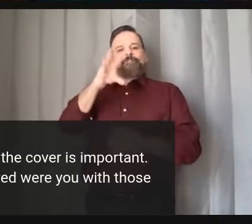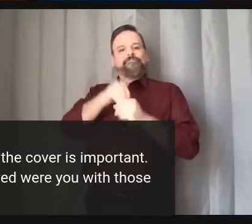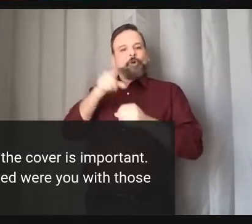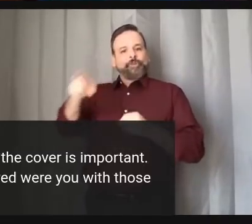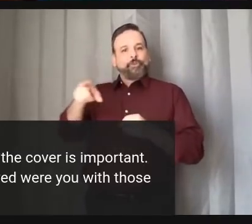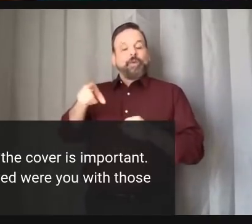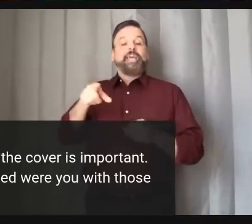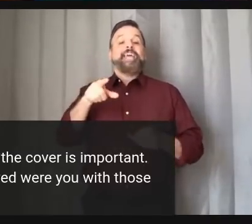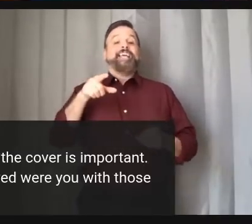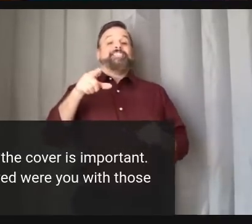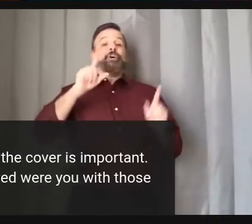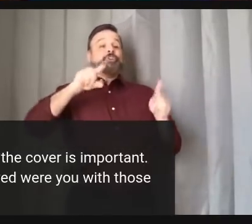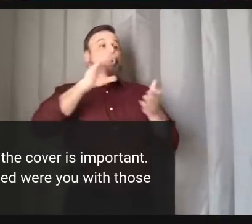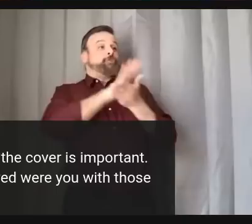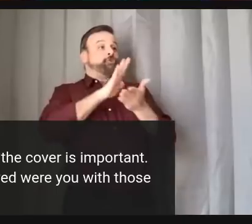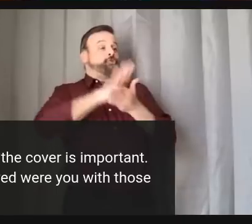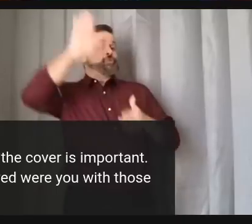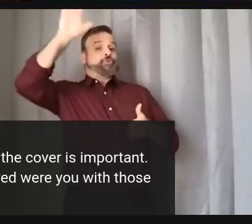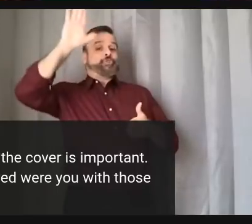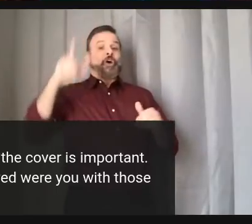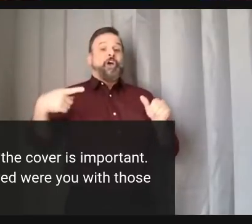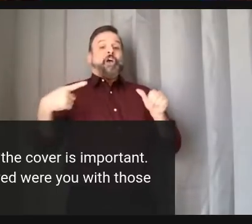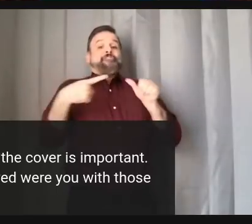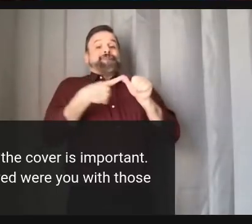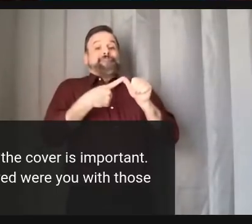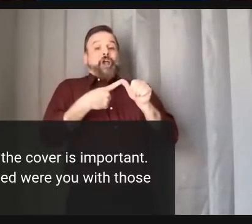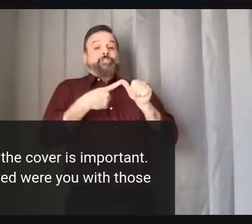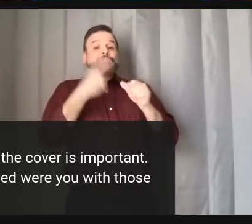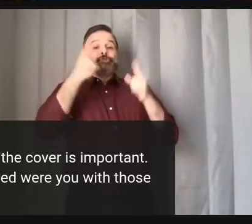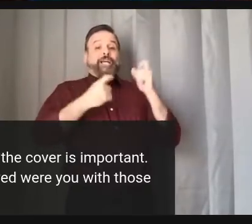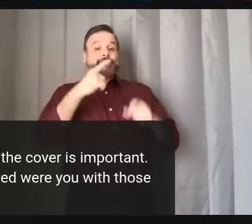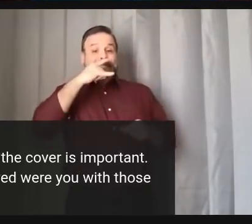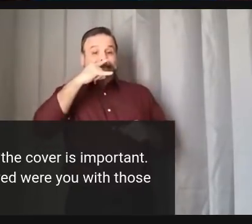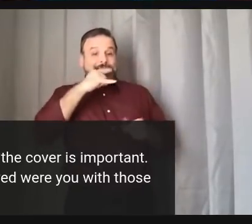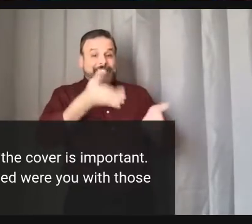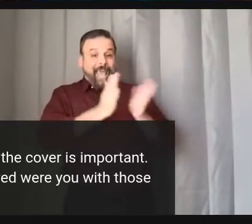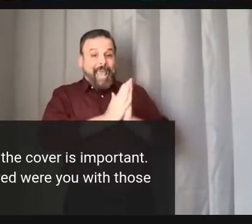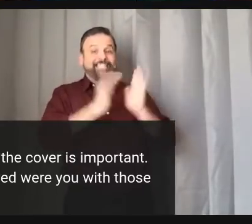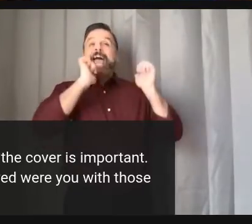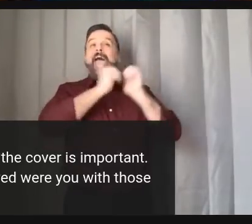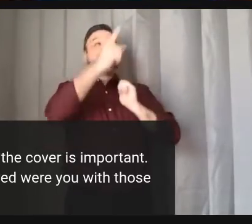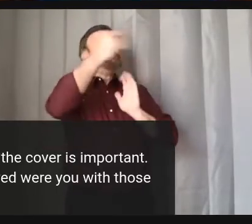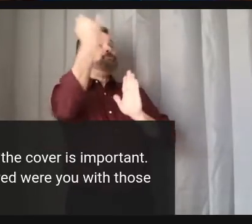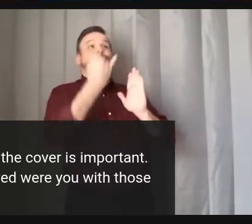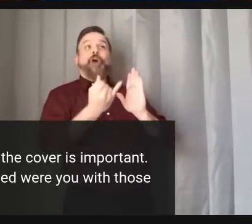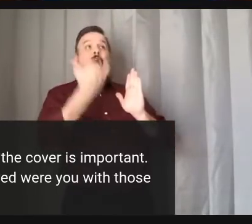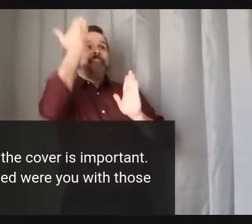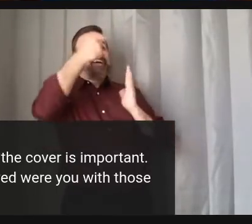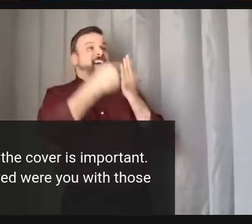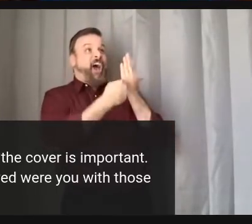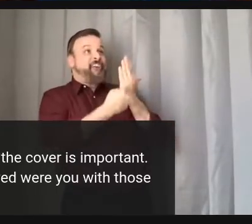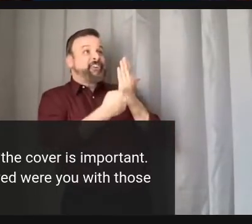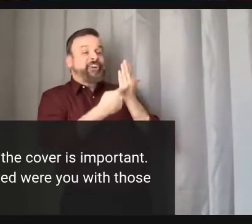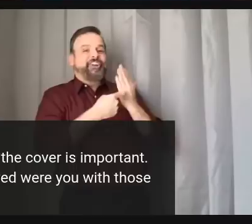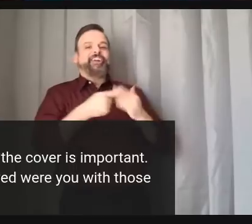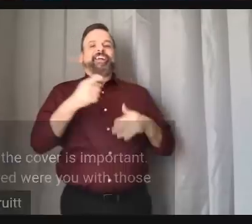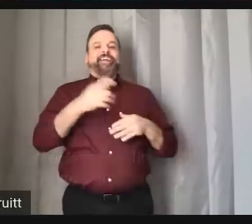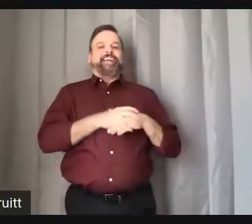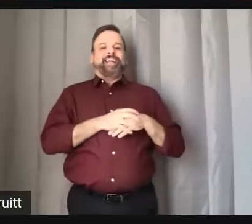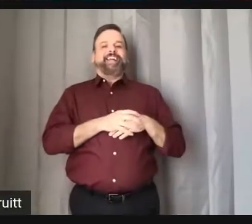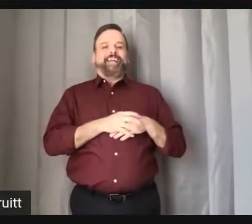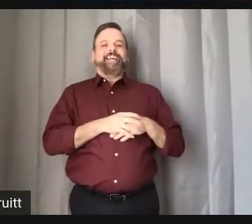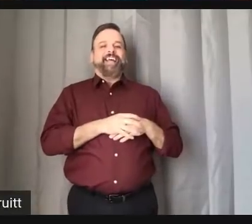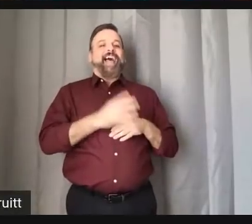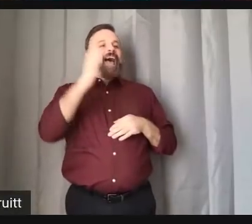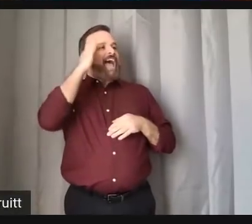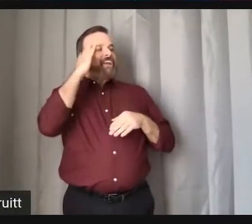and the first question that they can't wait to get out is, how did you draw the cover? And you're like, oh, sweet. All the time. I know that wasn't, imagine, I know that